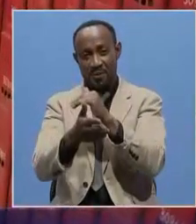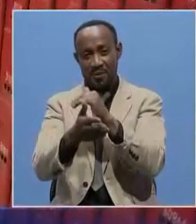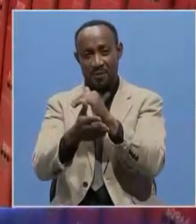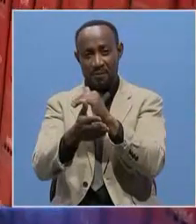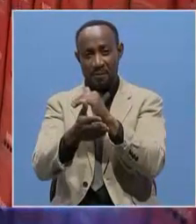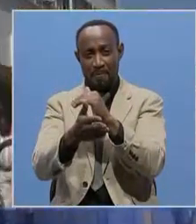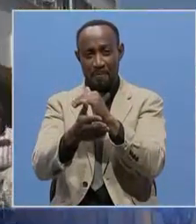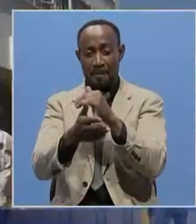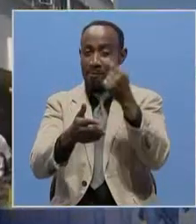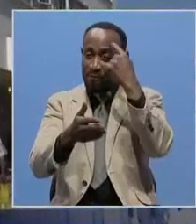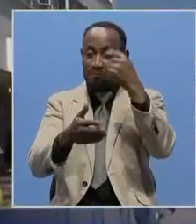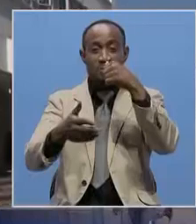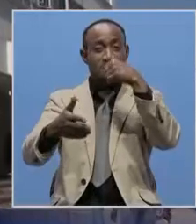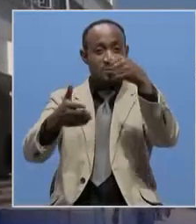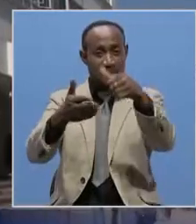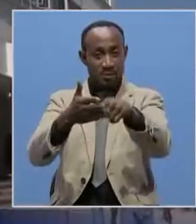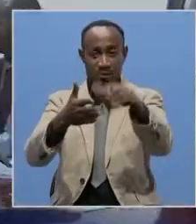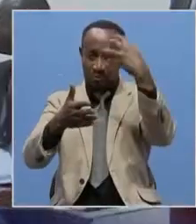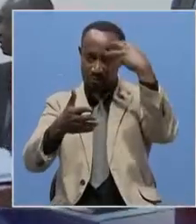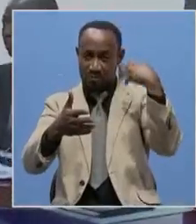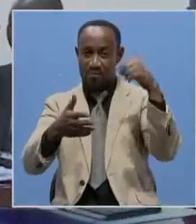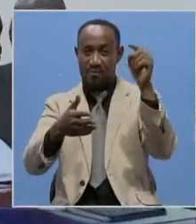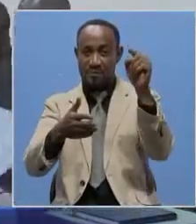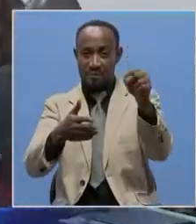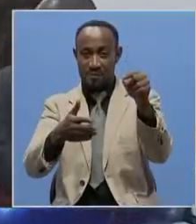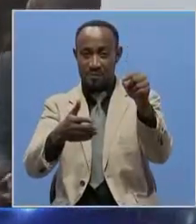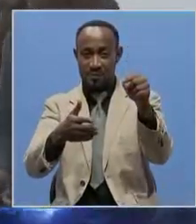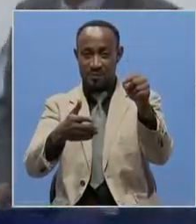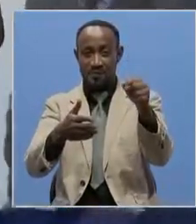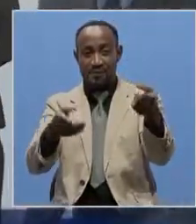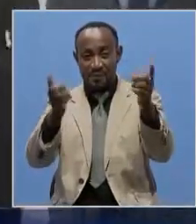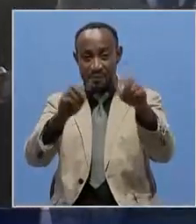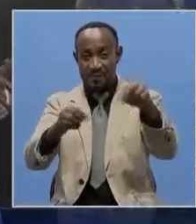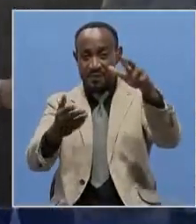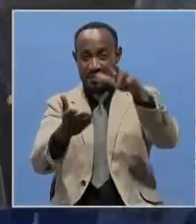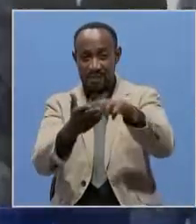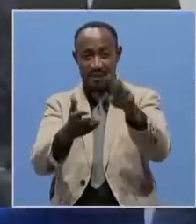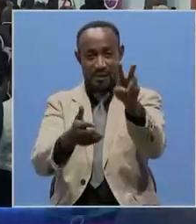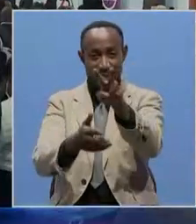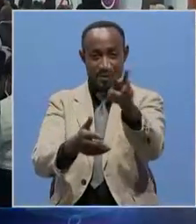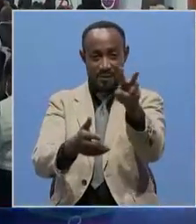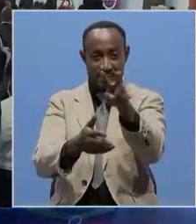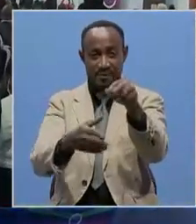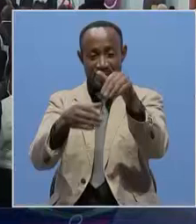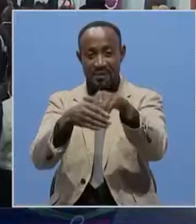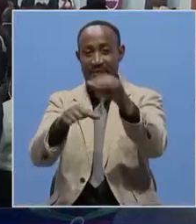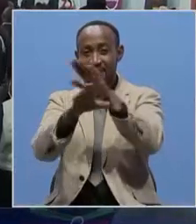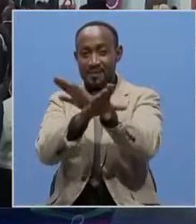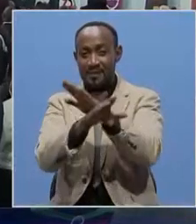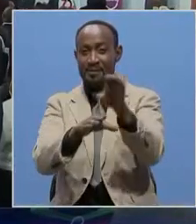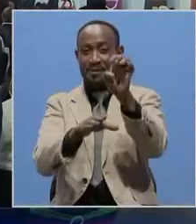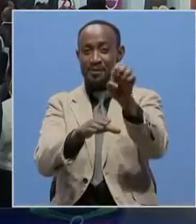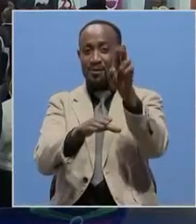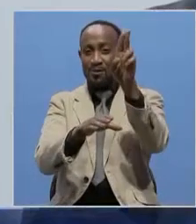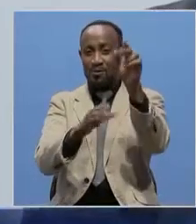ailing postal company ZAMPOST. This was on the sidelines of the just-ended two-day EU Zambia Economic Forum in